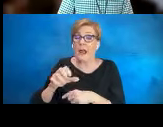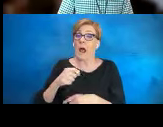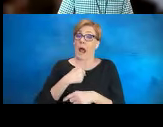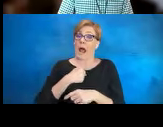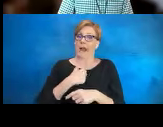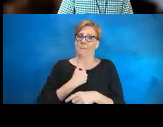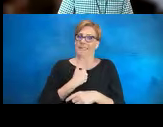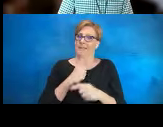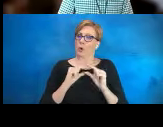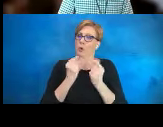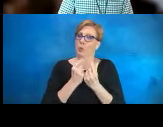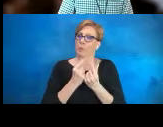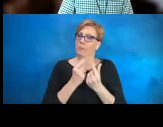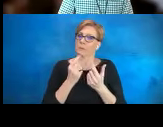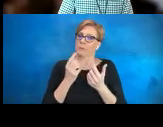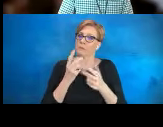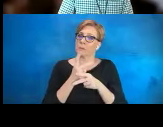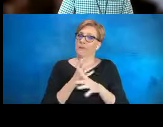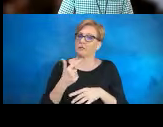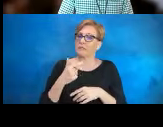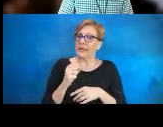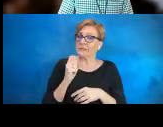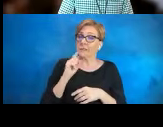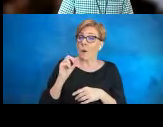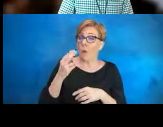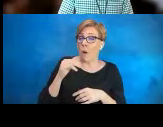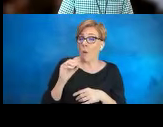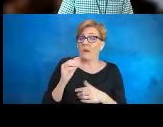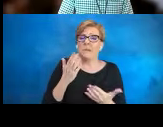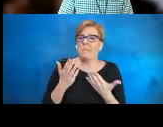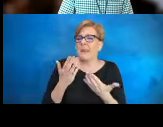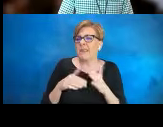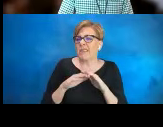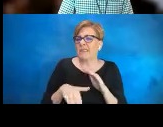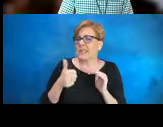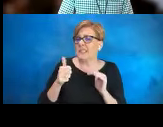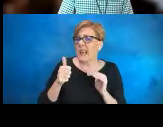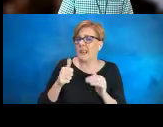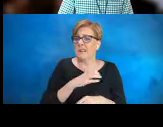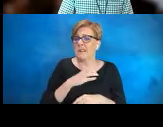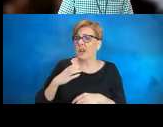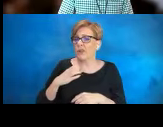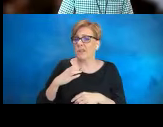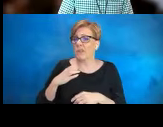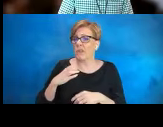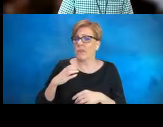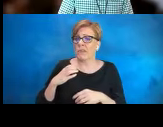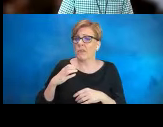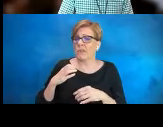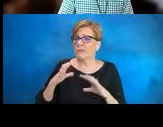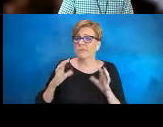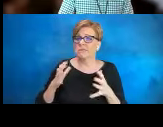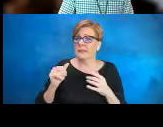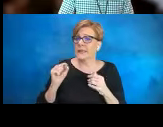supervising attorney at OHO, I would say I probably had fewer than 10 congressional cases that were